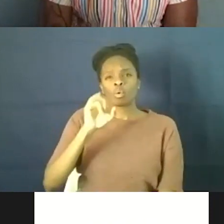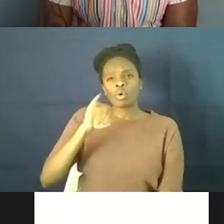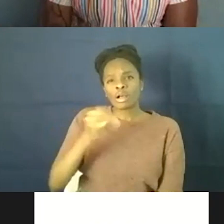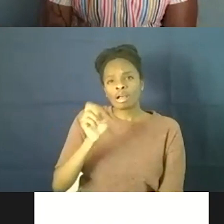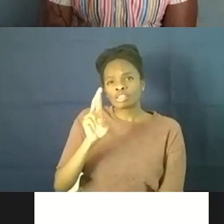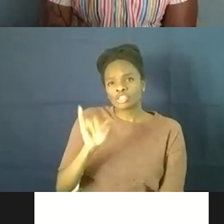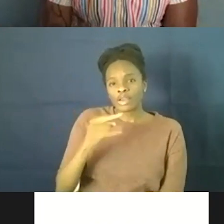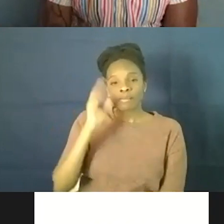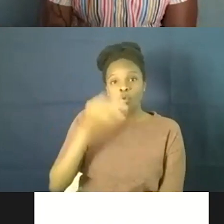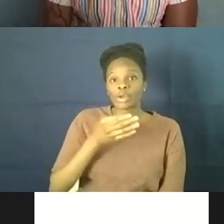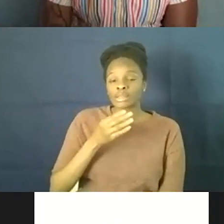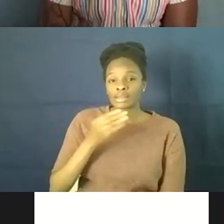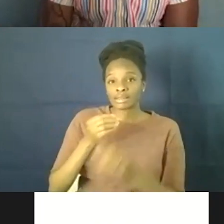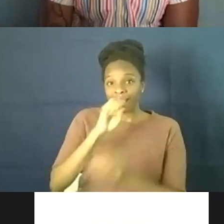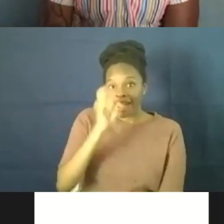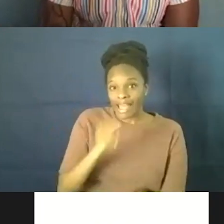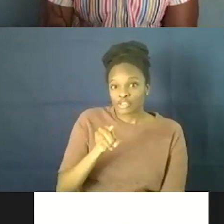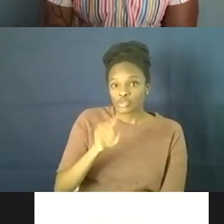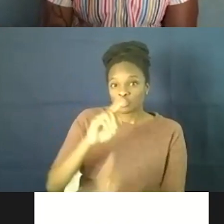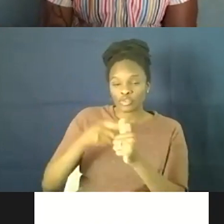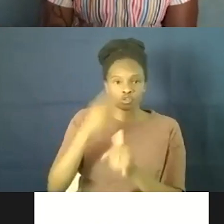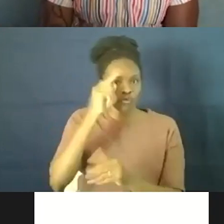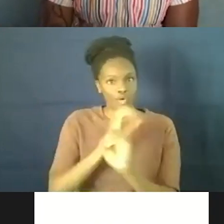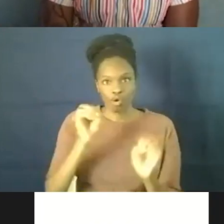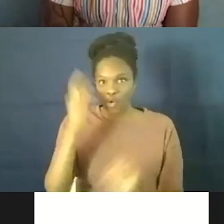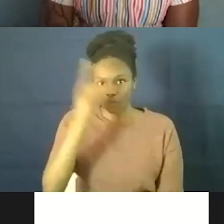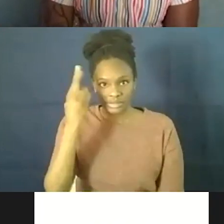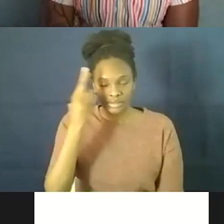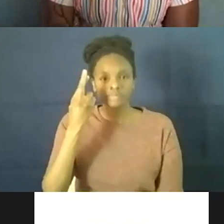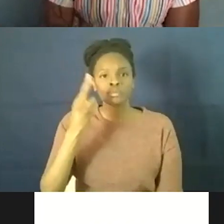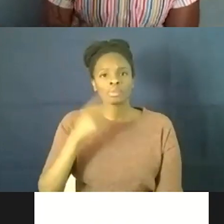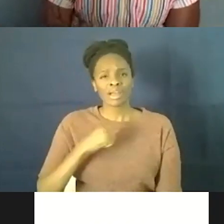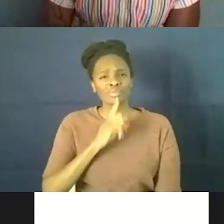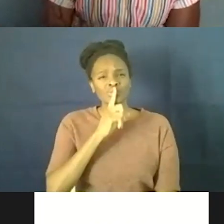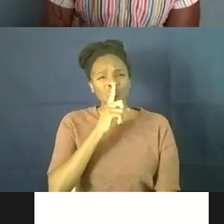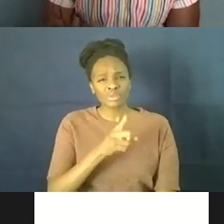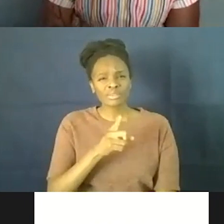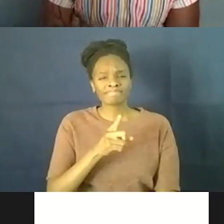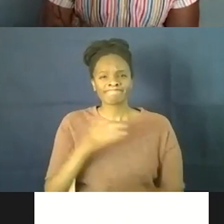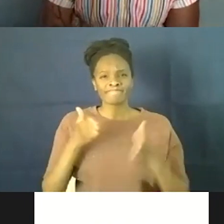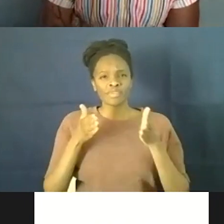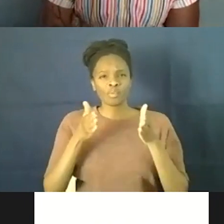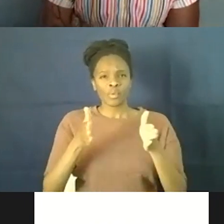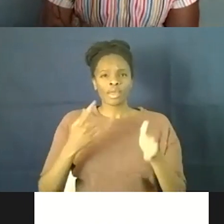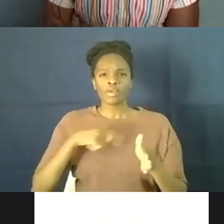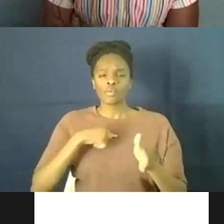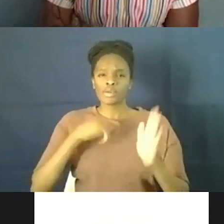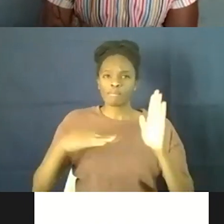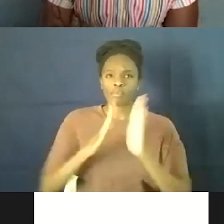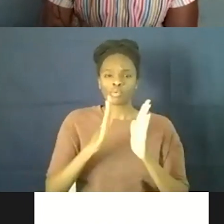no reason whatsoever, but I was really, the way we dealt with the Me Too movement